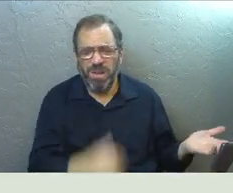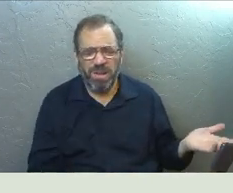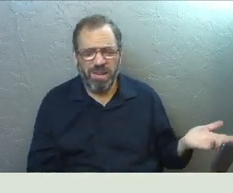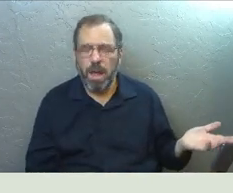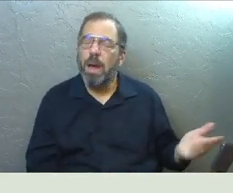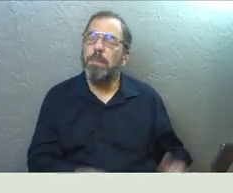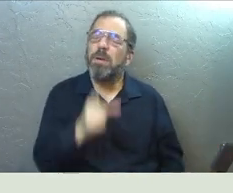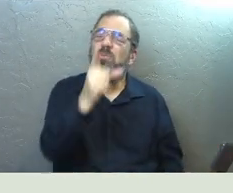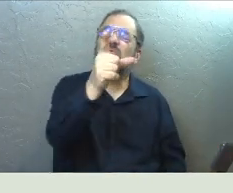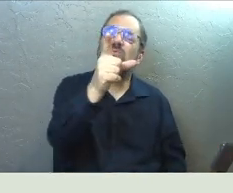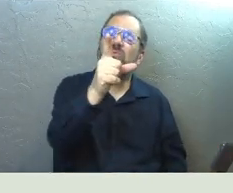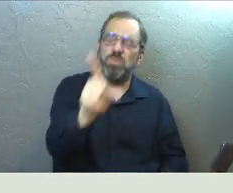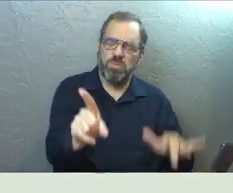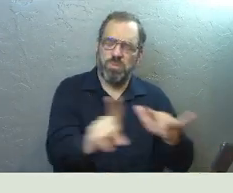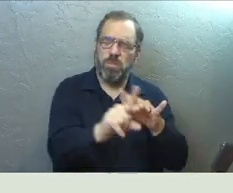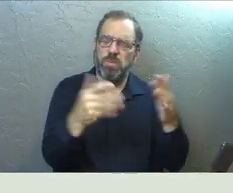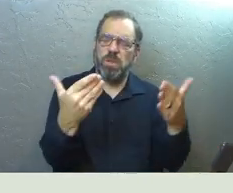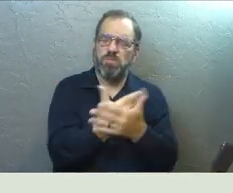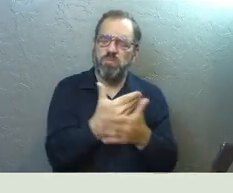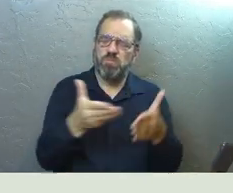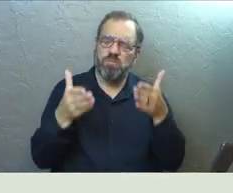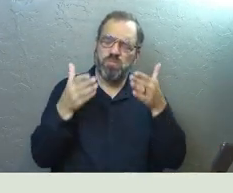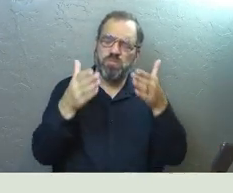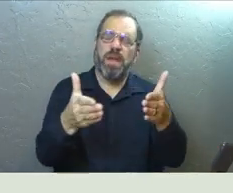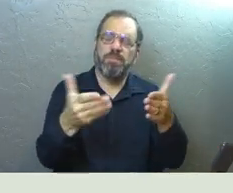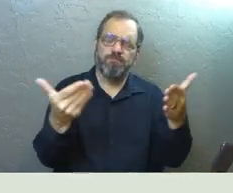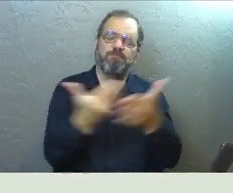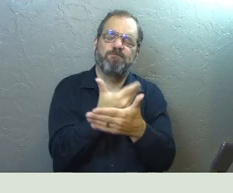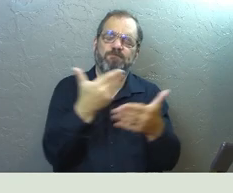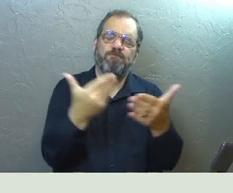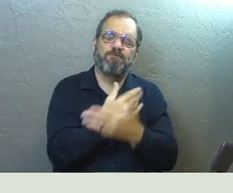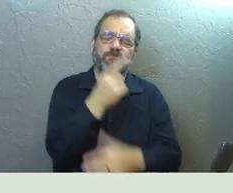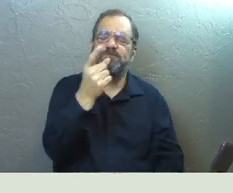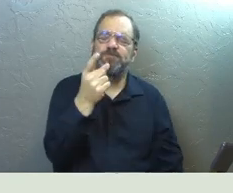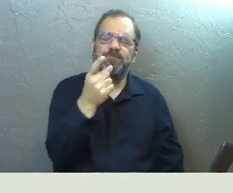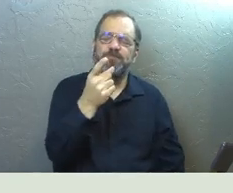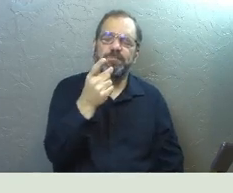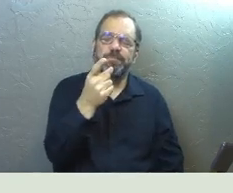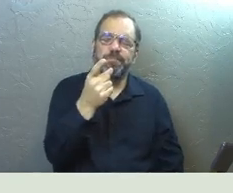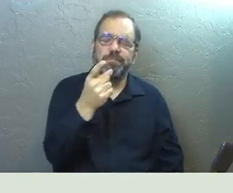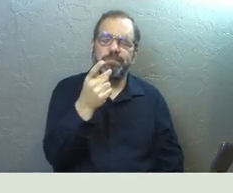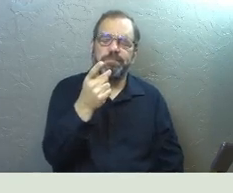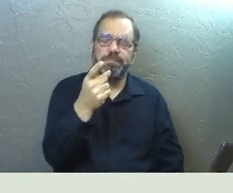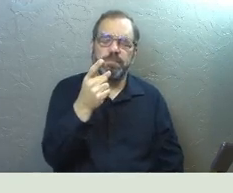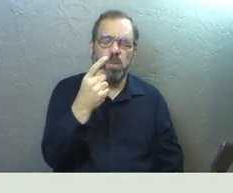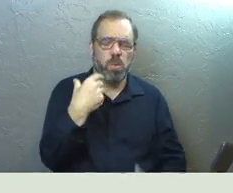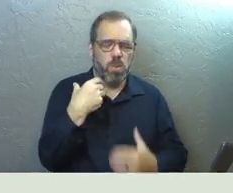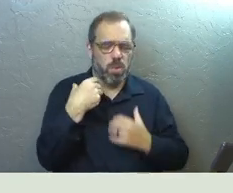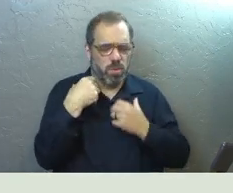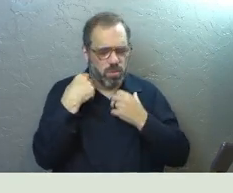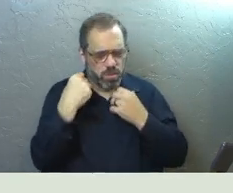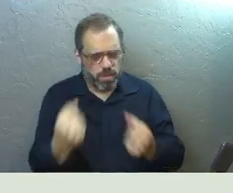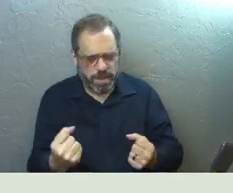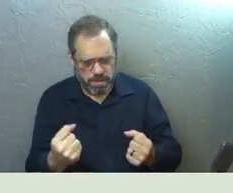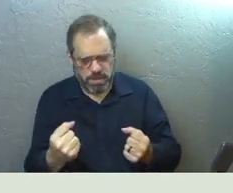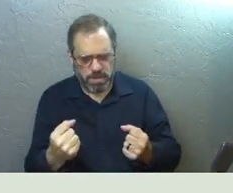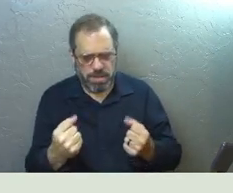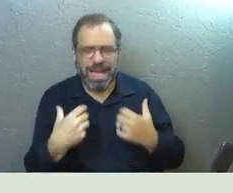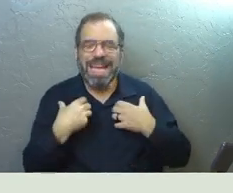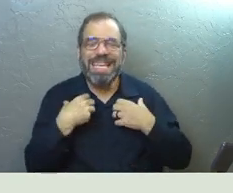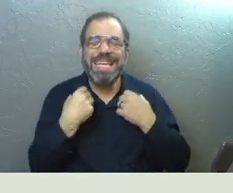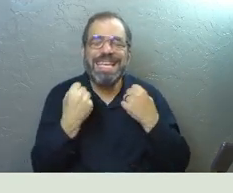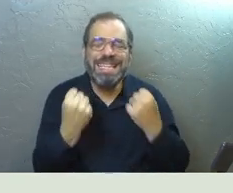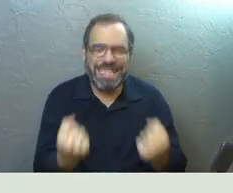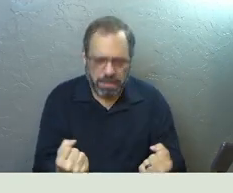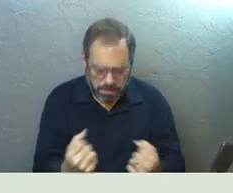But Jesus, you've come with a new way. courageous, healing